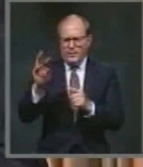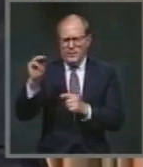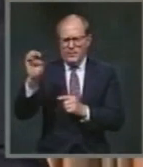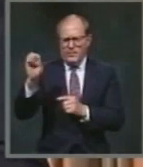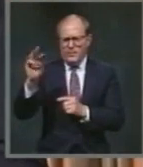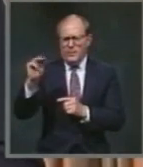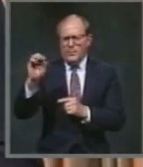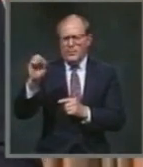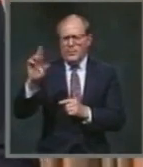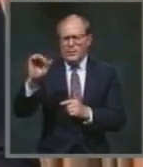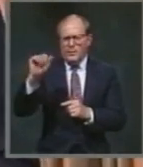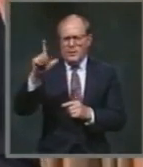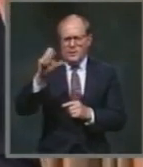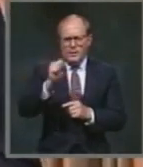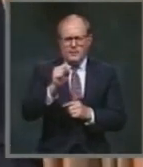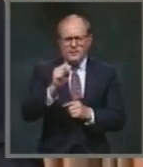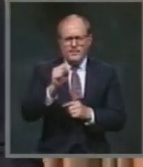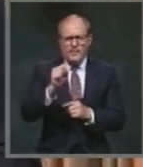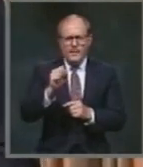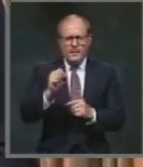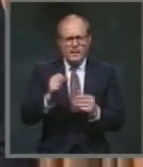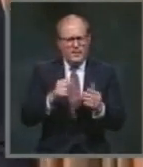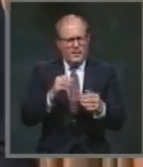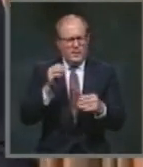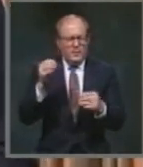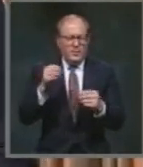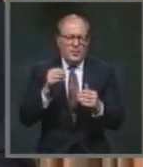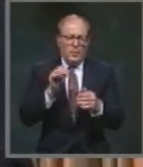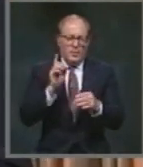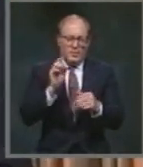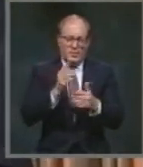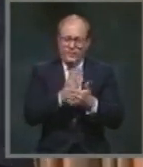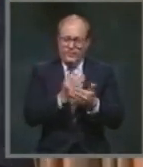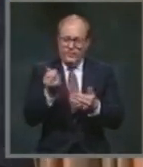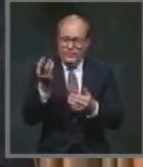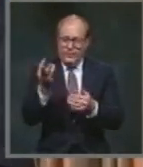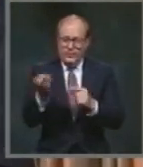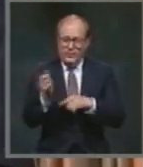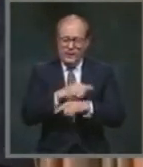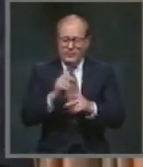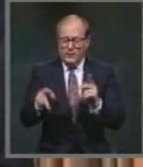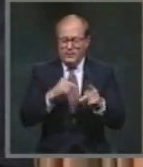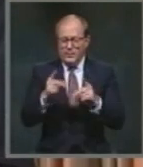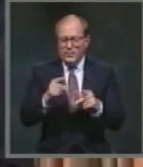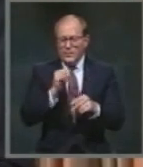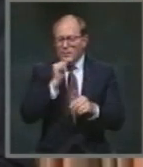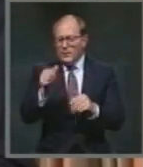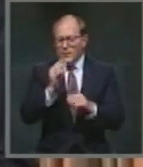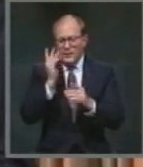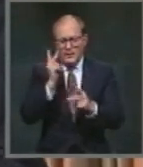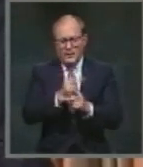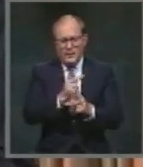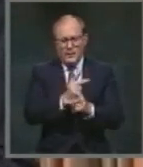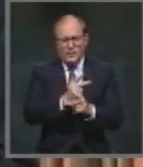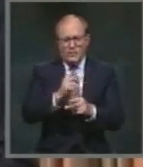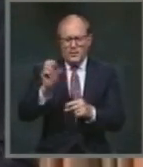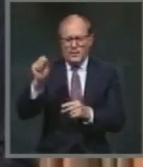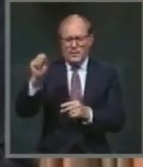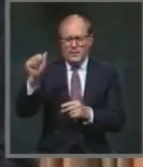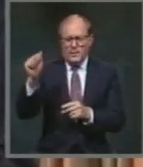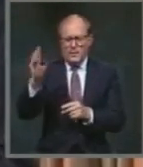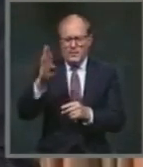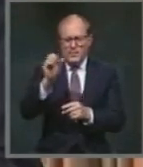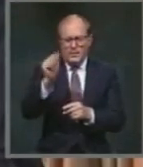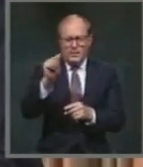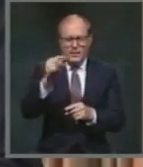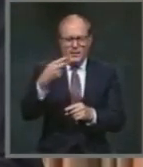of Israel when they did not keep the Sabbath, and the people forgot. They were once delivered by the hand of